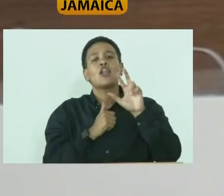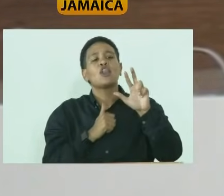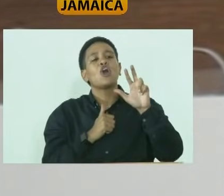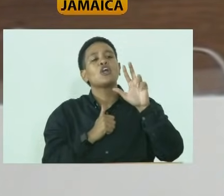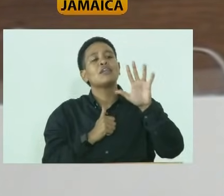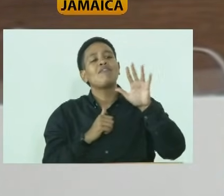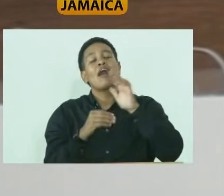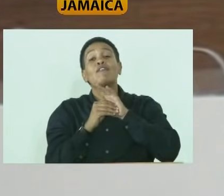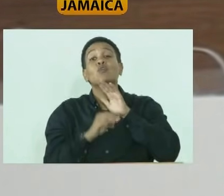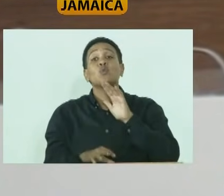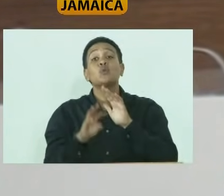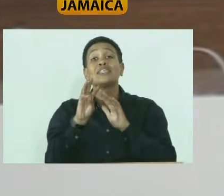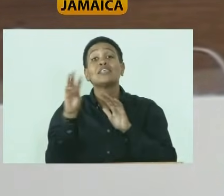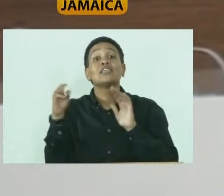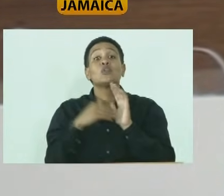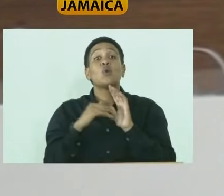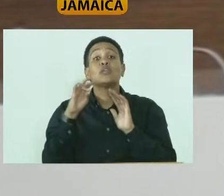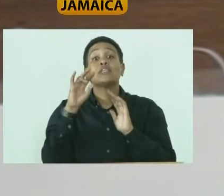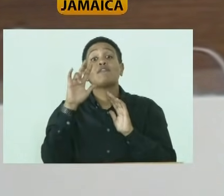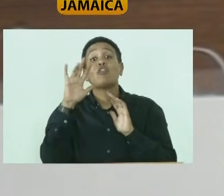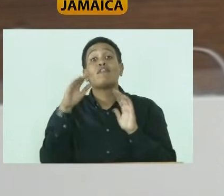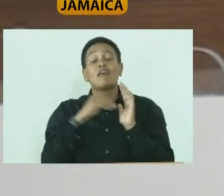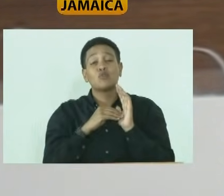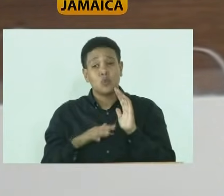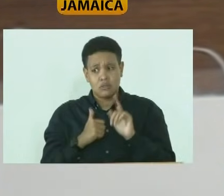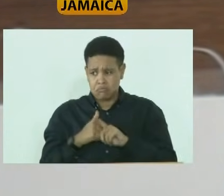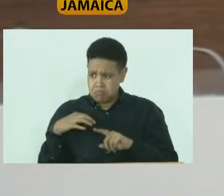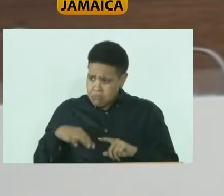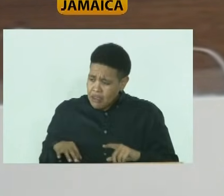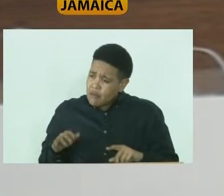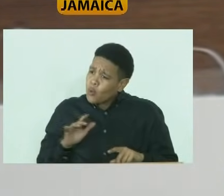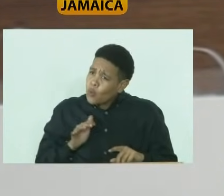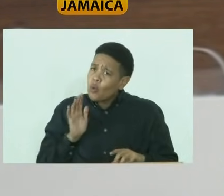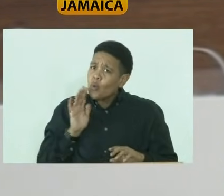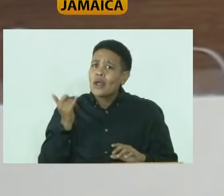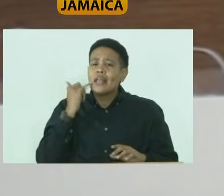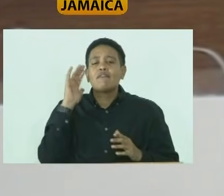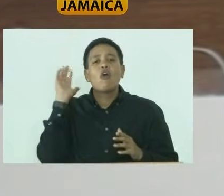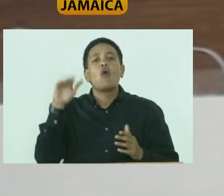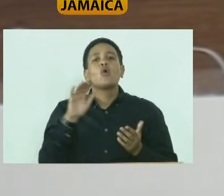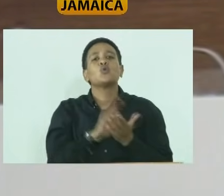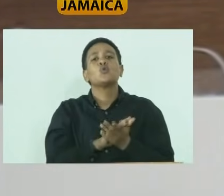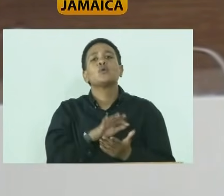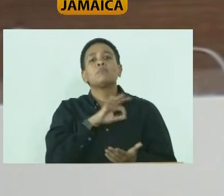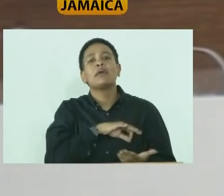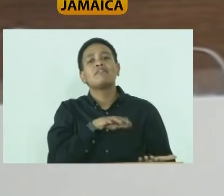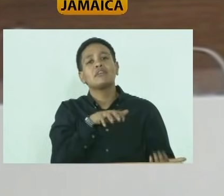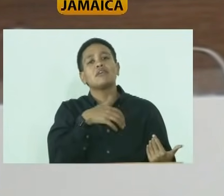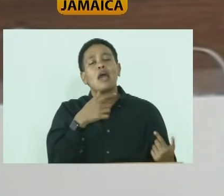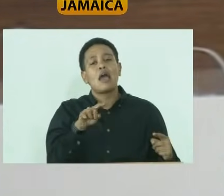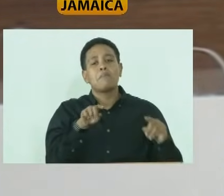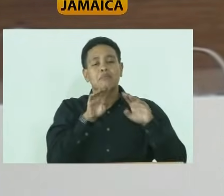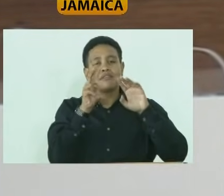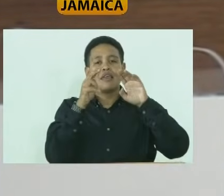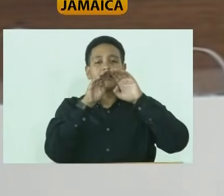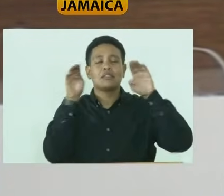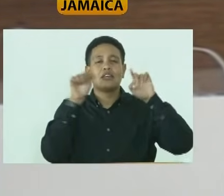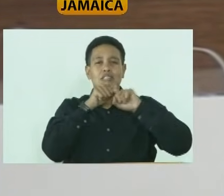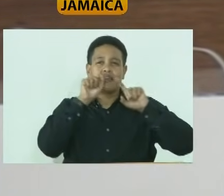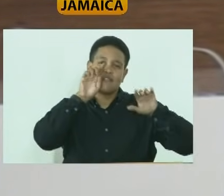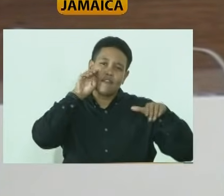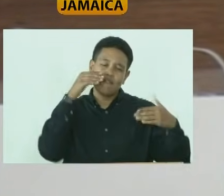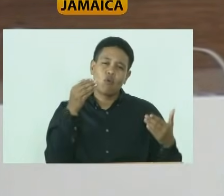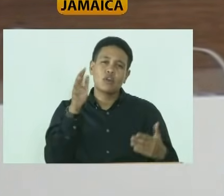66,735 students stand to benefit if all schools are awarded. Tier 2 covers